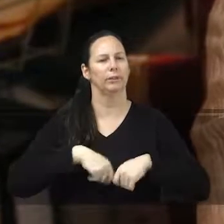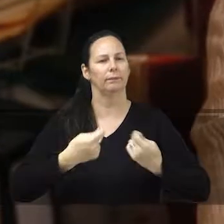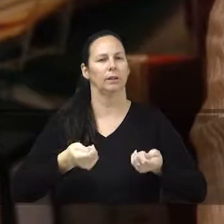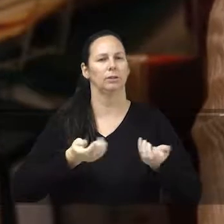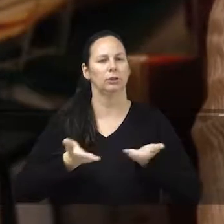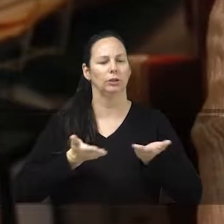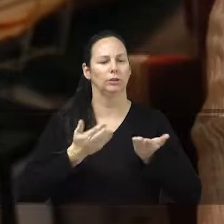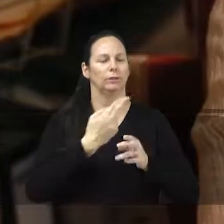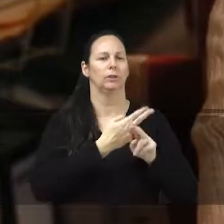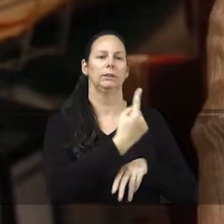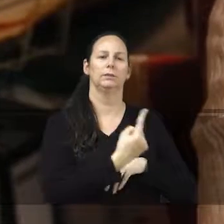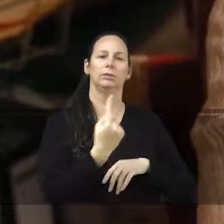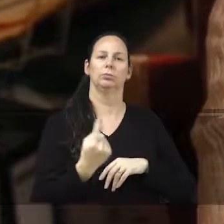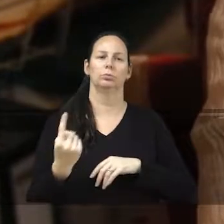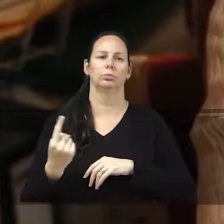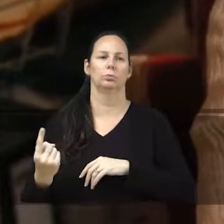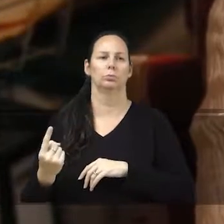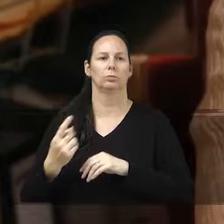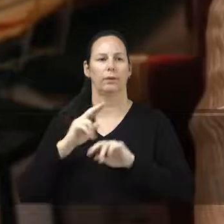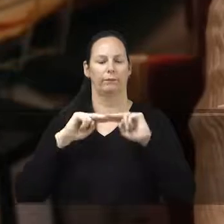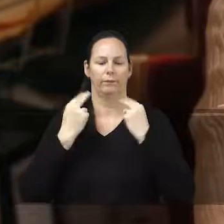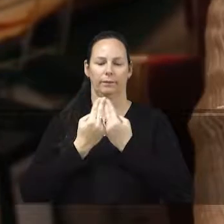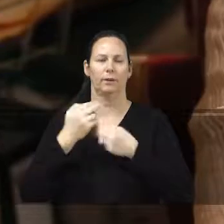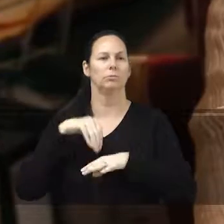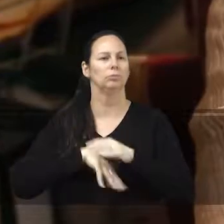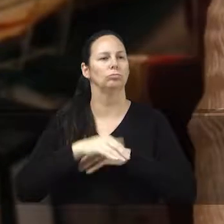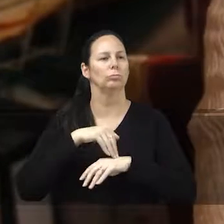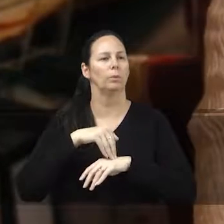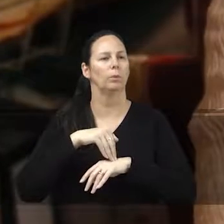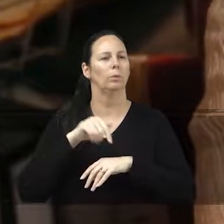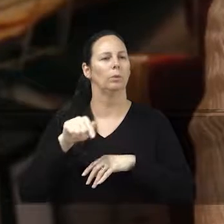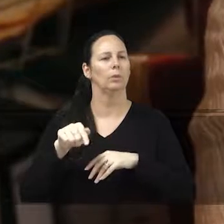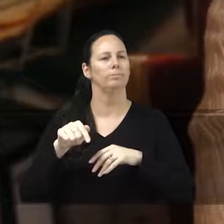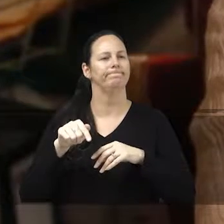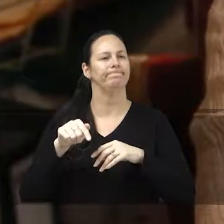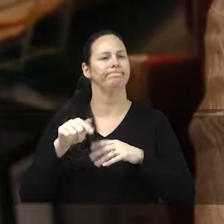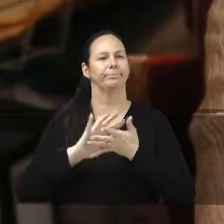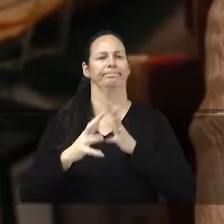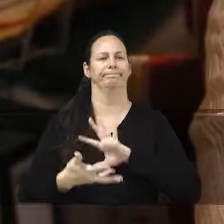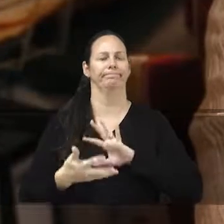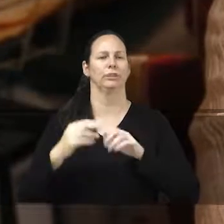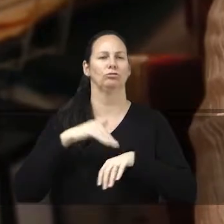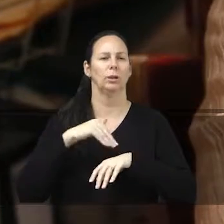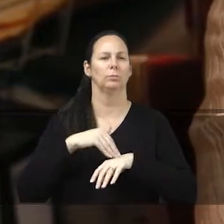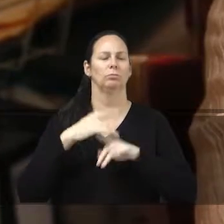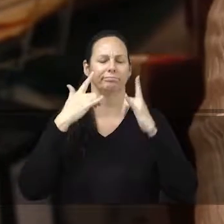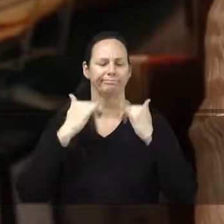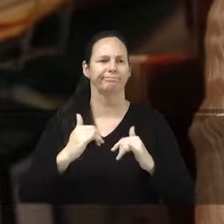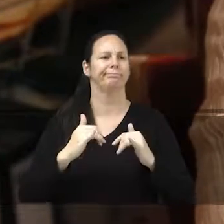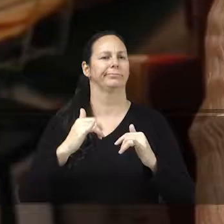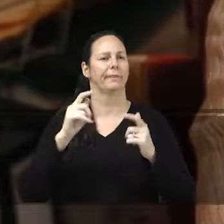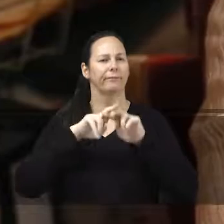services for individuals and families in trouble. The messiness and troubles and trials of families